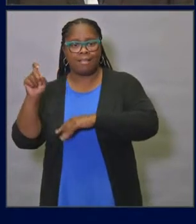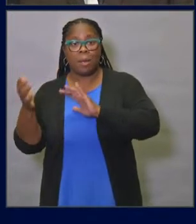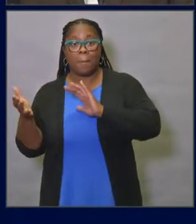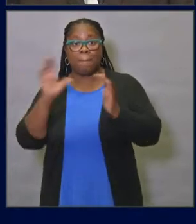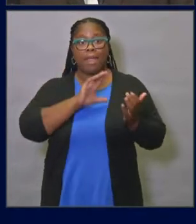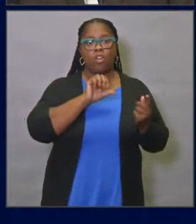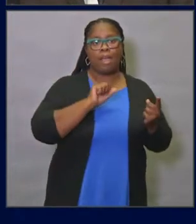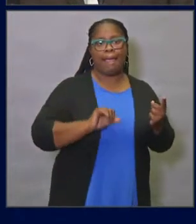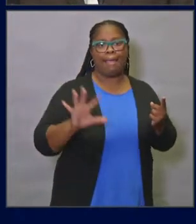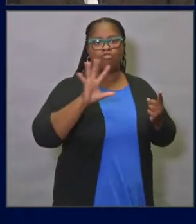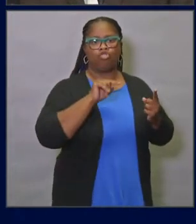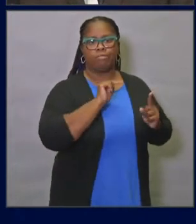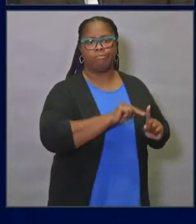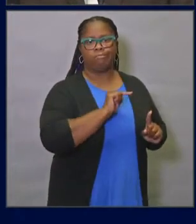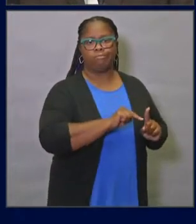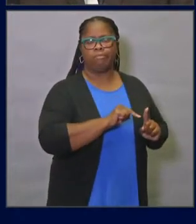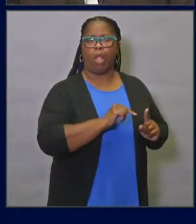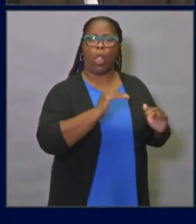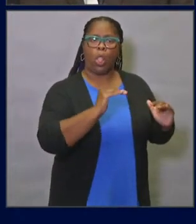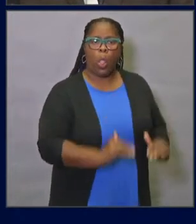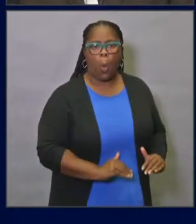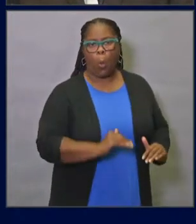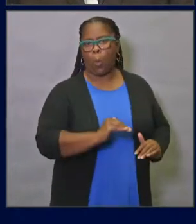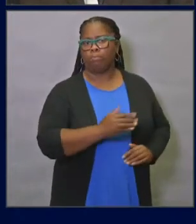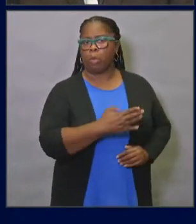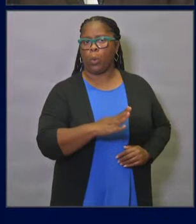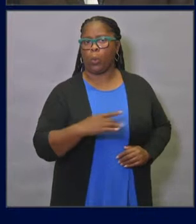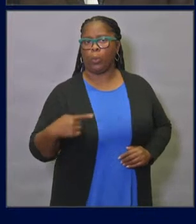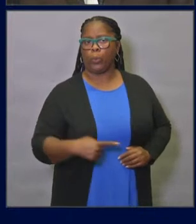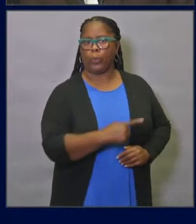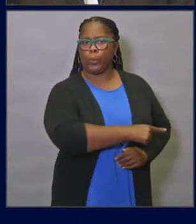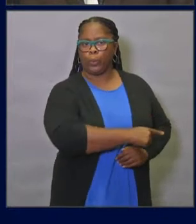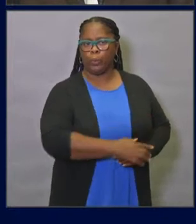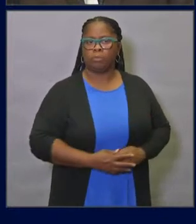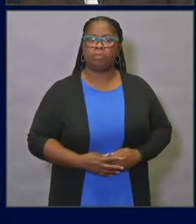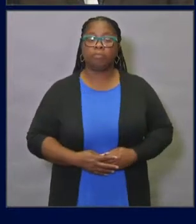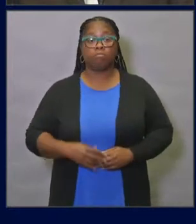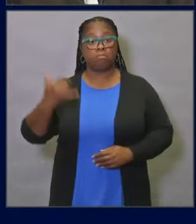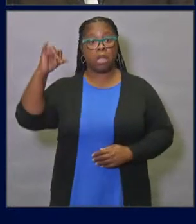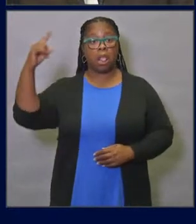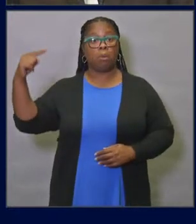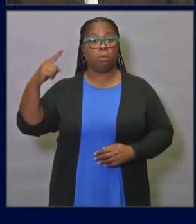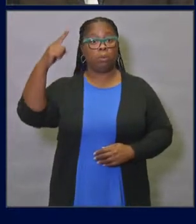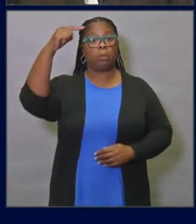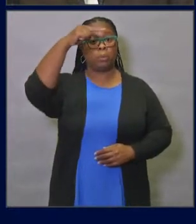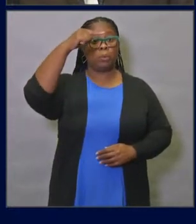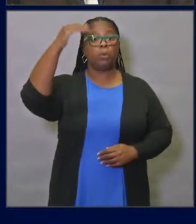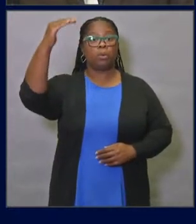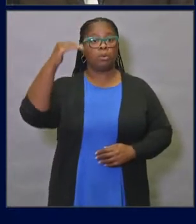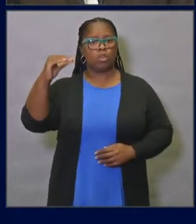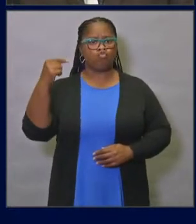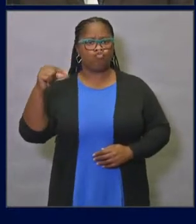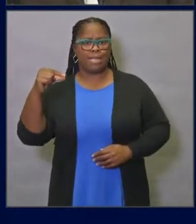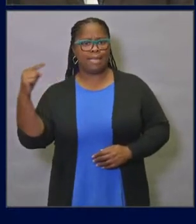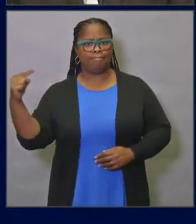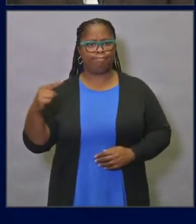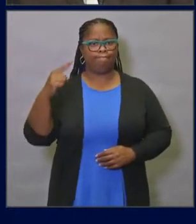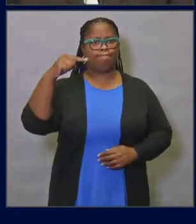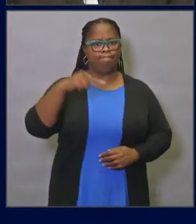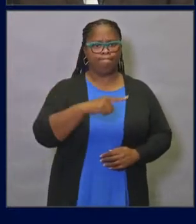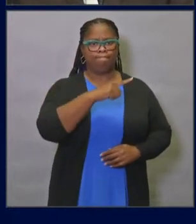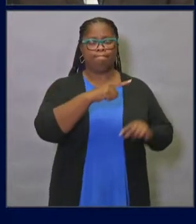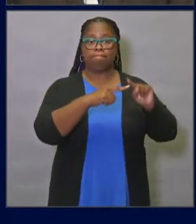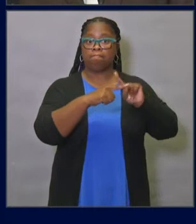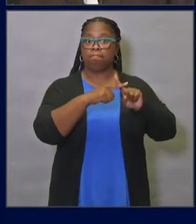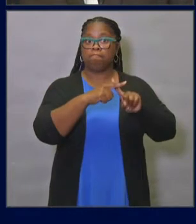of hospitalizations in the county. Just below the yellow line is the green line representing Black residents, who did not see the